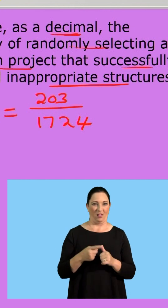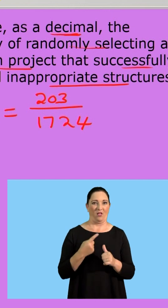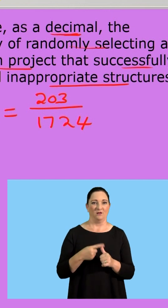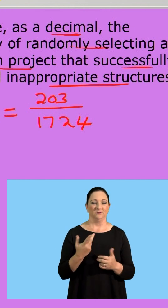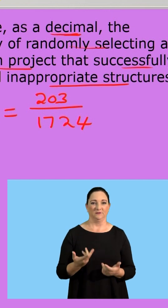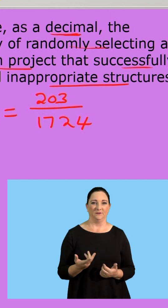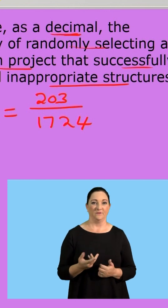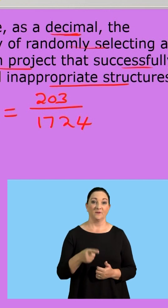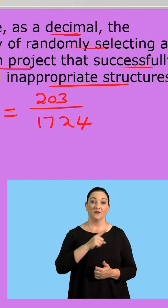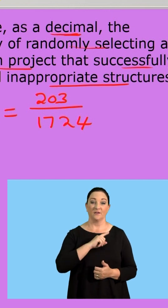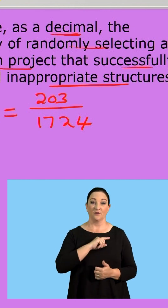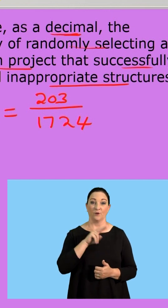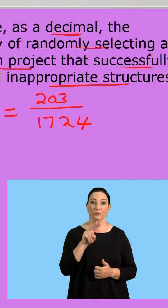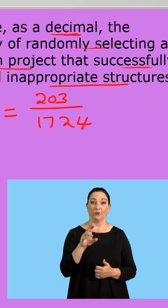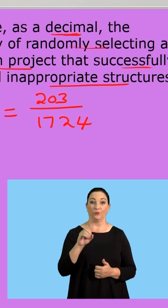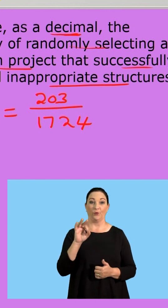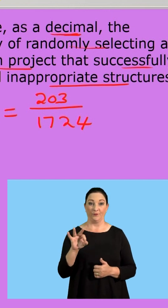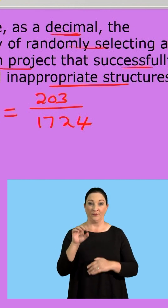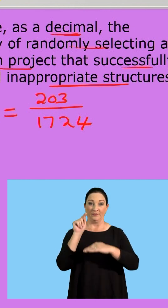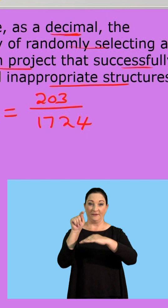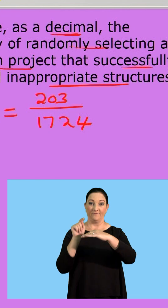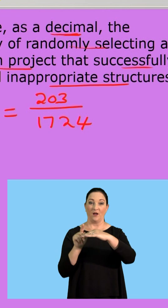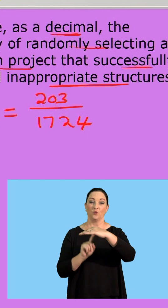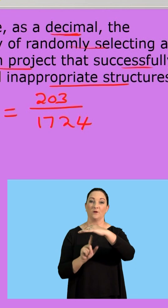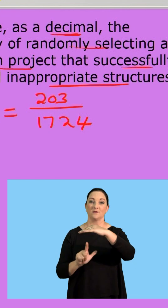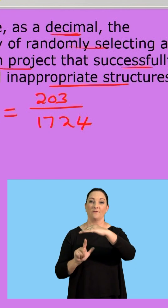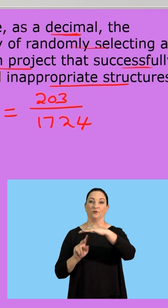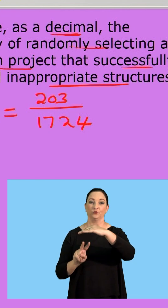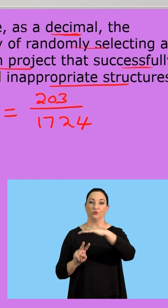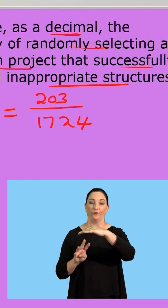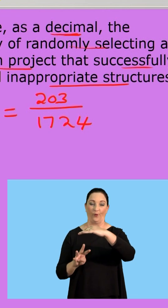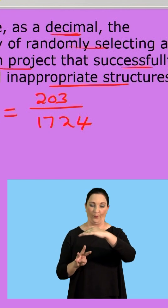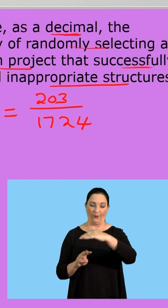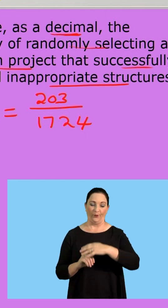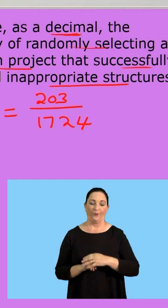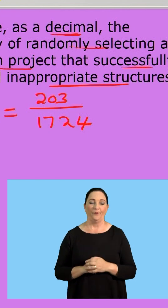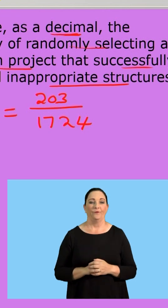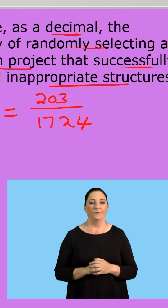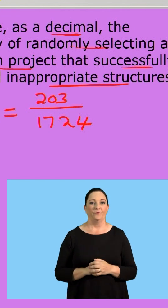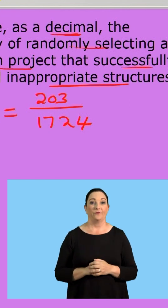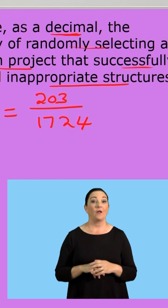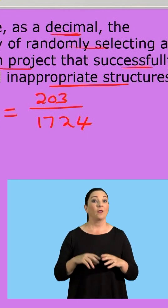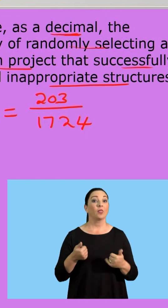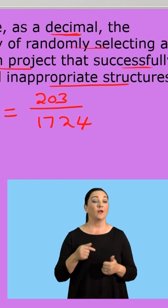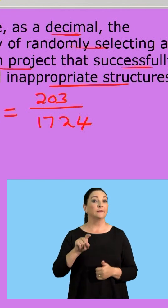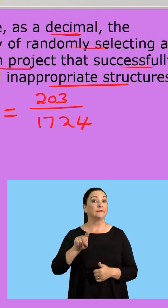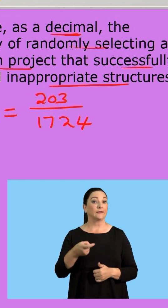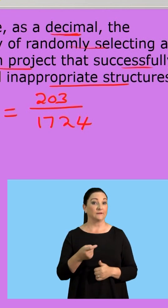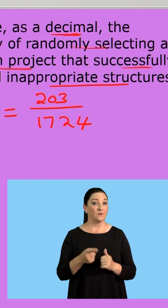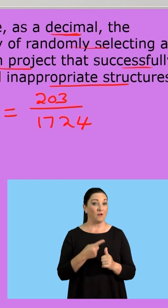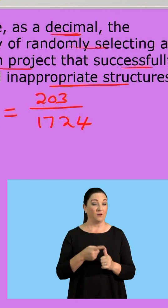a decimal. So therefore, I will go now and I type in 203 divided by